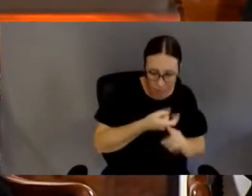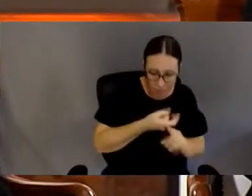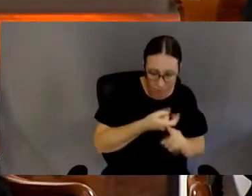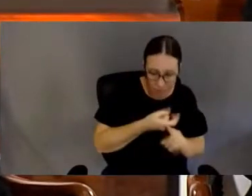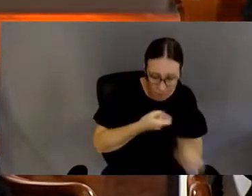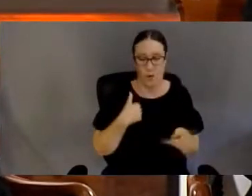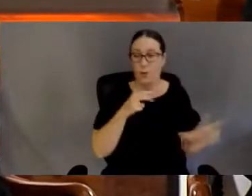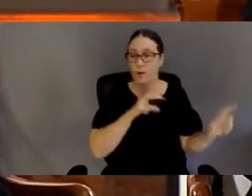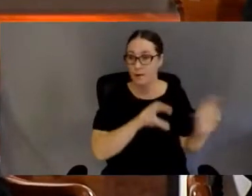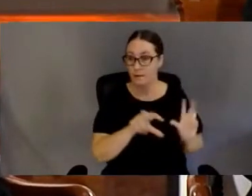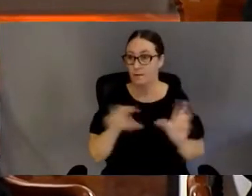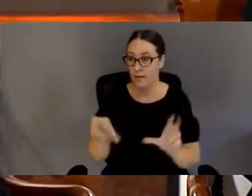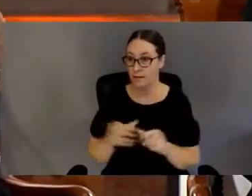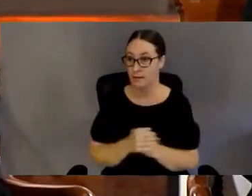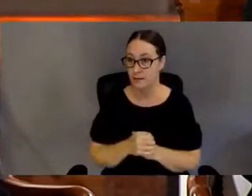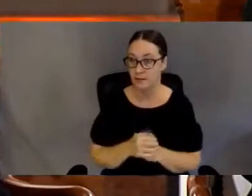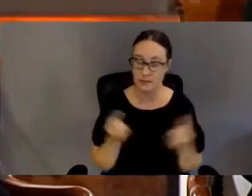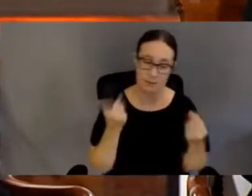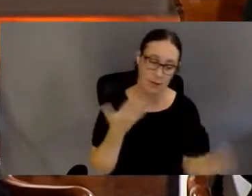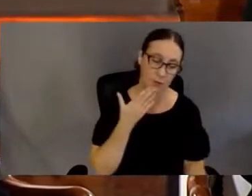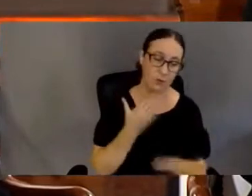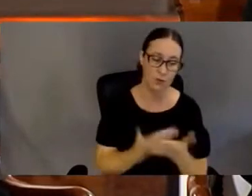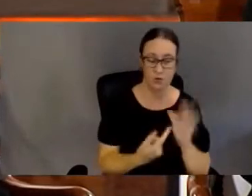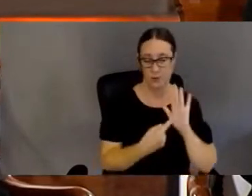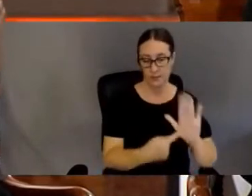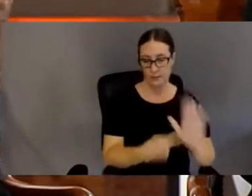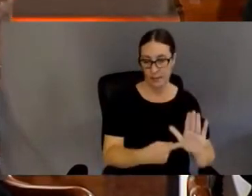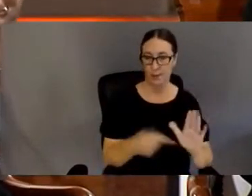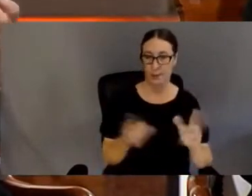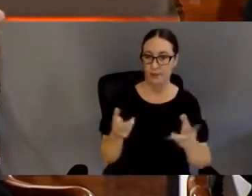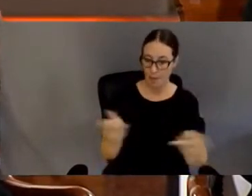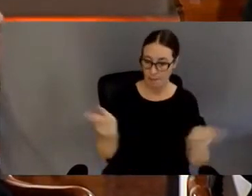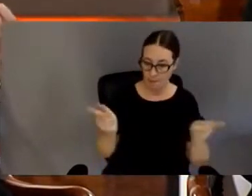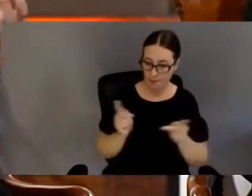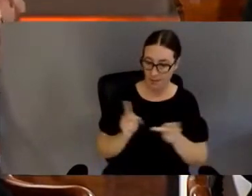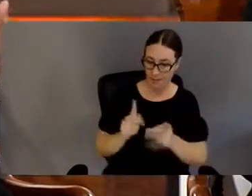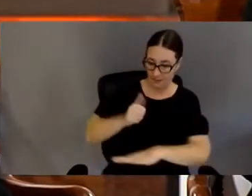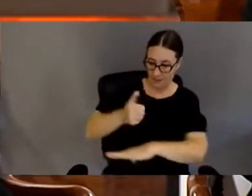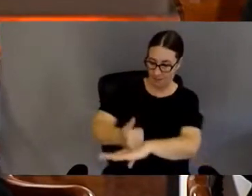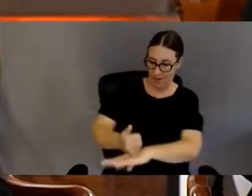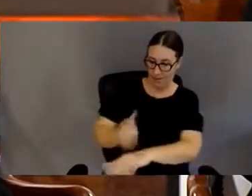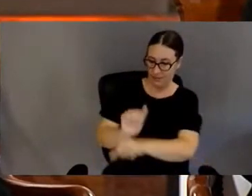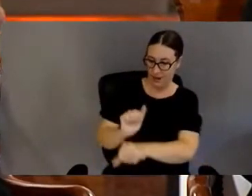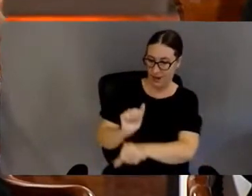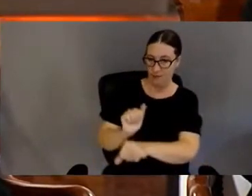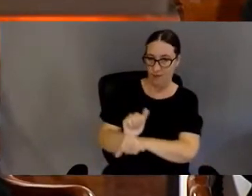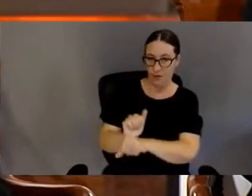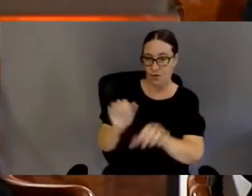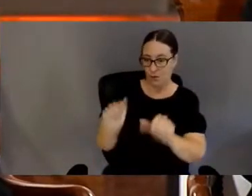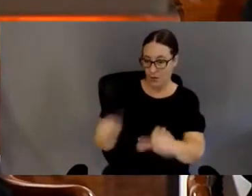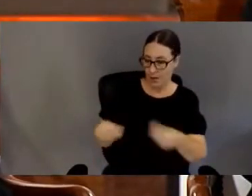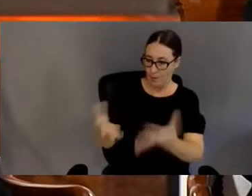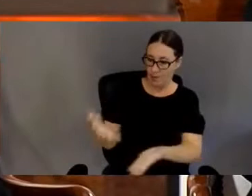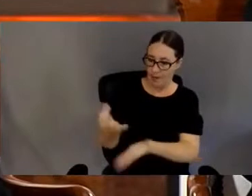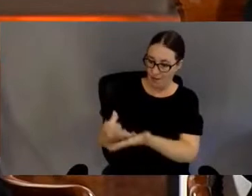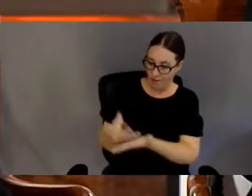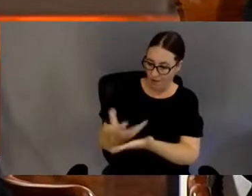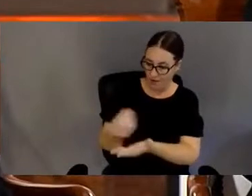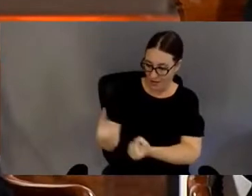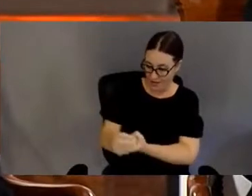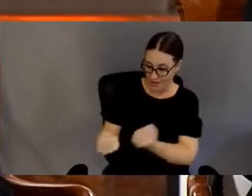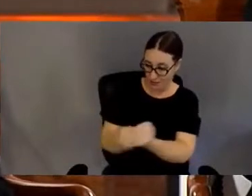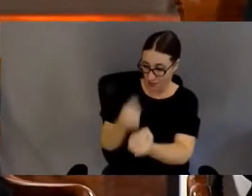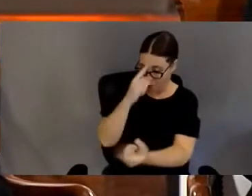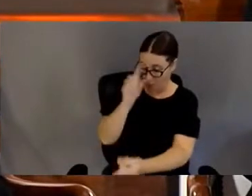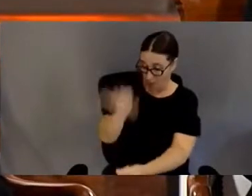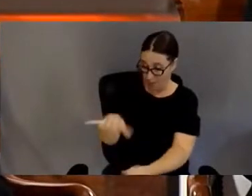And there are lots of good examples of place-based efforts where philanthropy and employers can provide the finance and the infrastructure for that